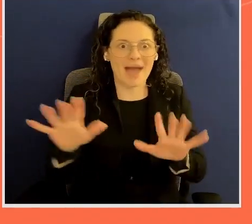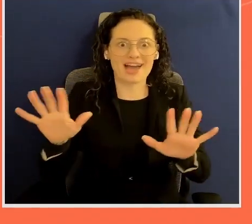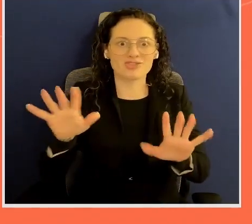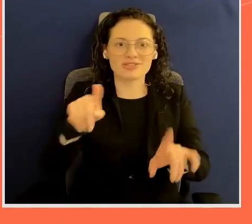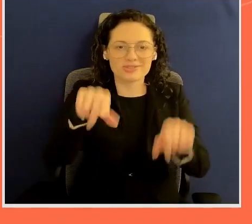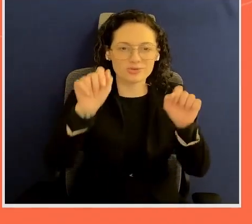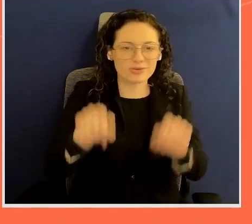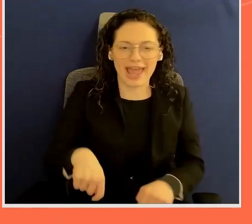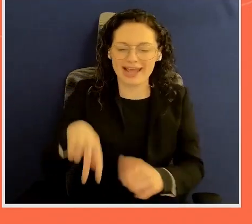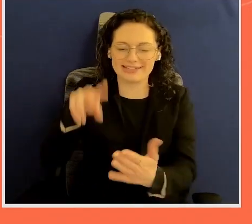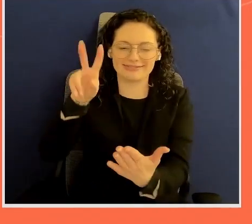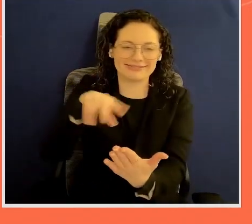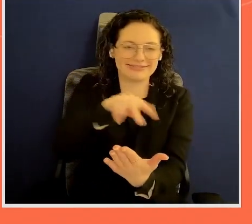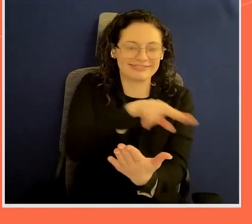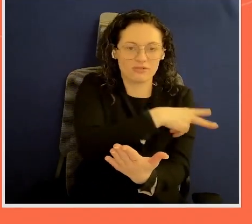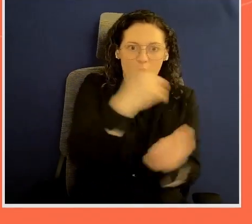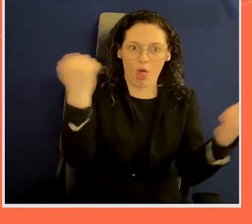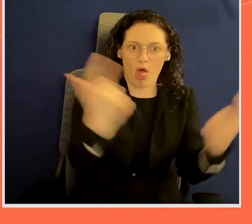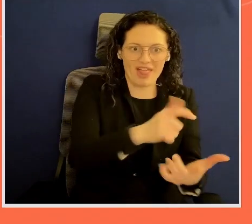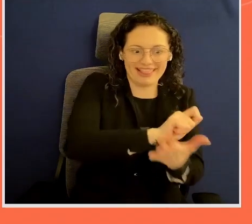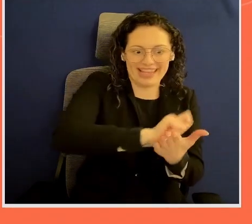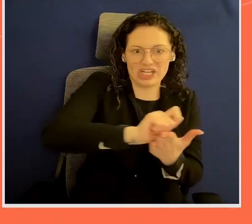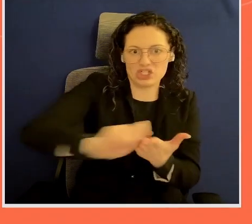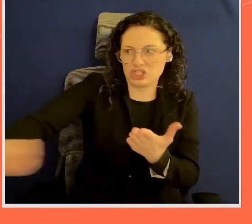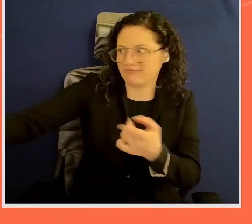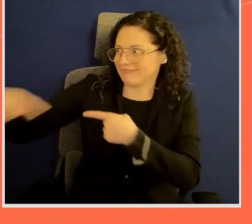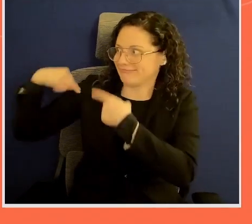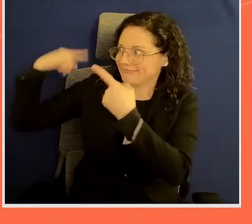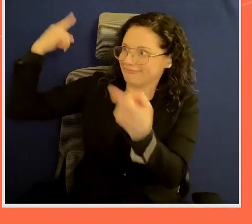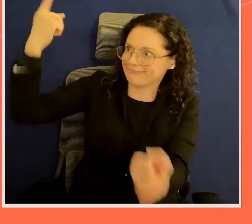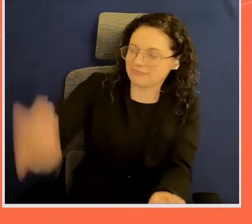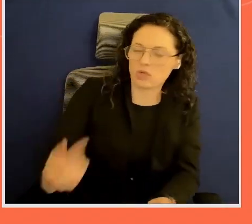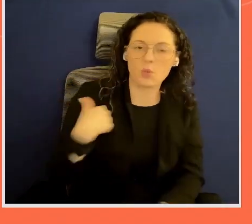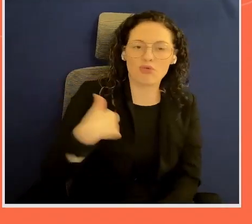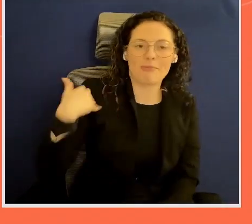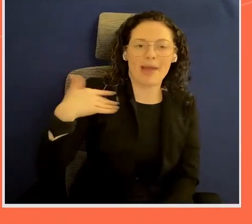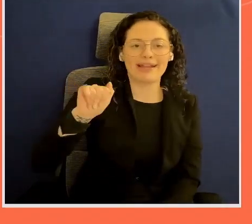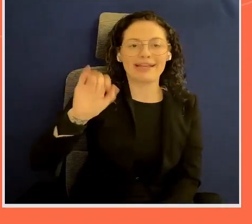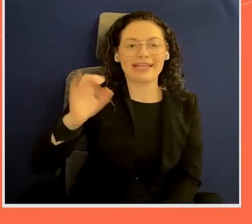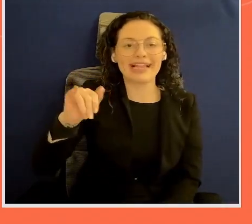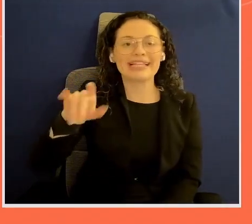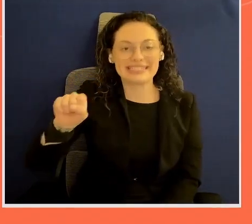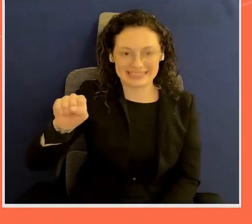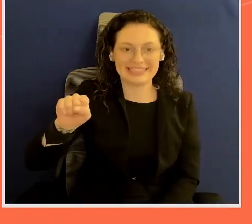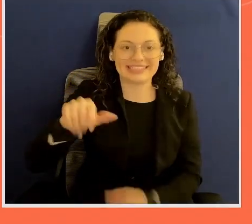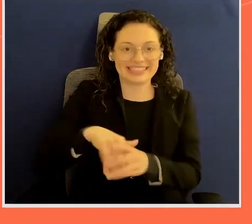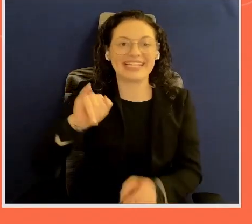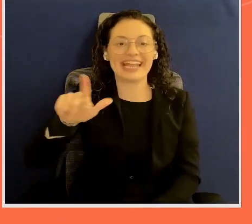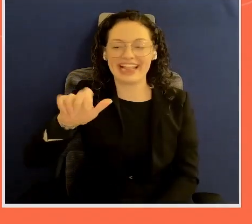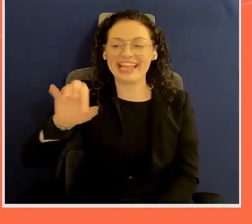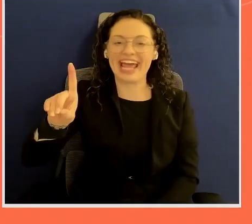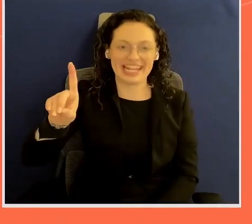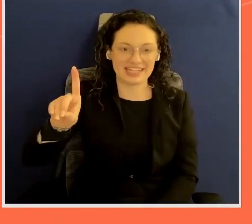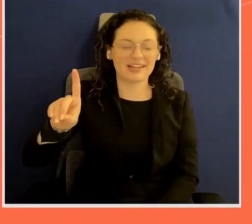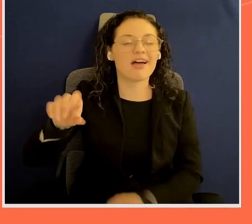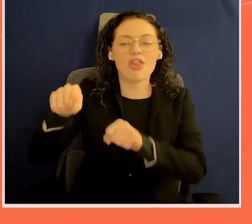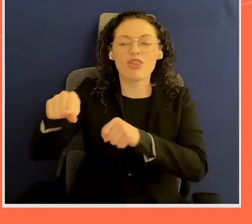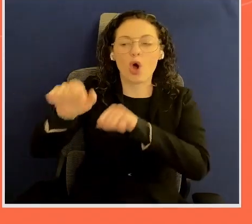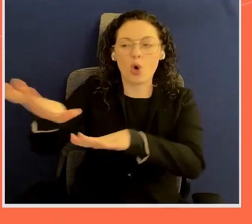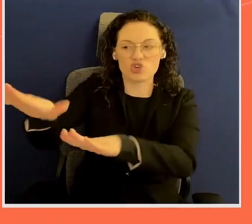helps restore balance to our fragile ecosystems. The bull is grounded in the traditional conservation